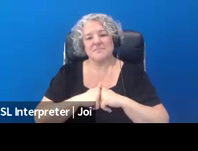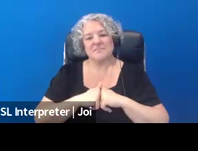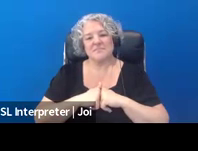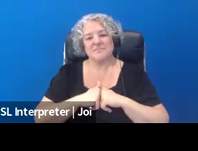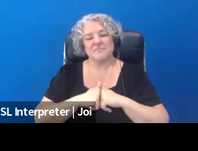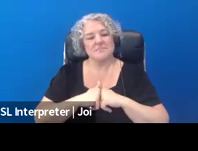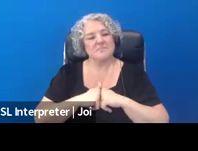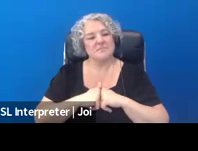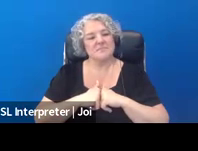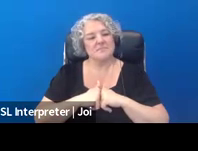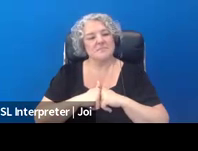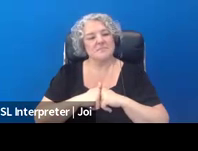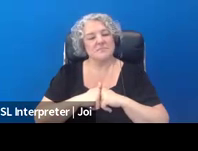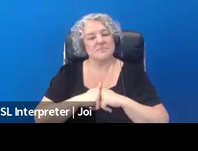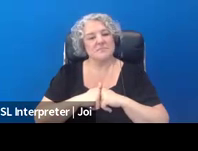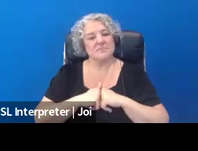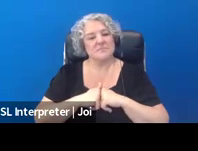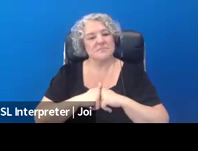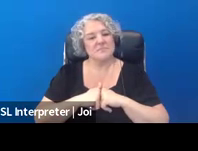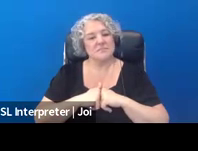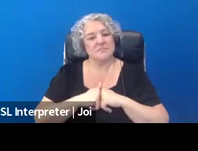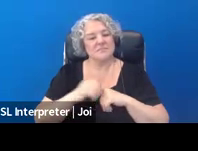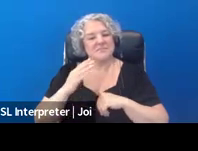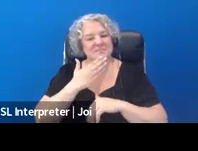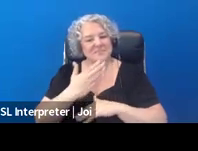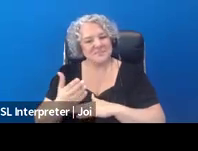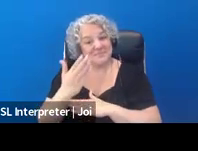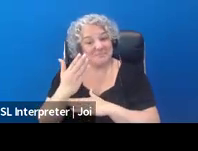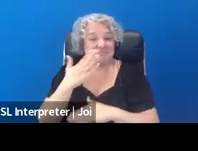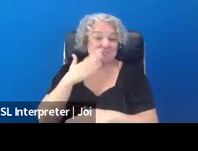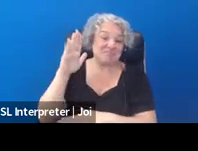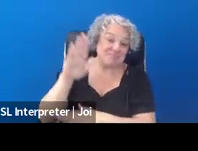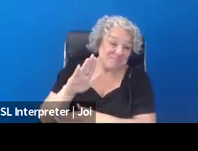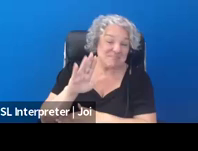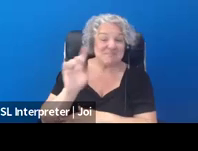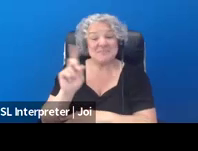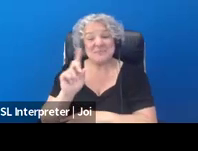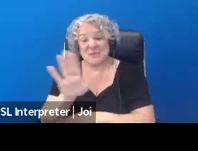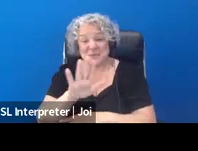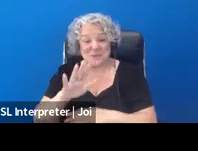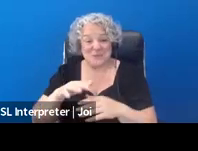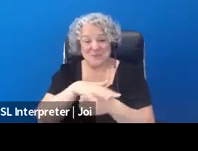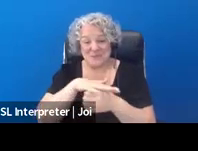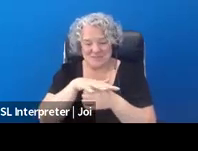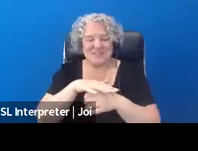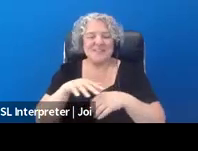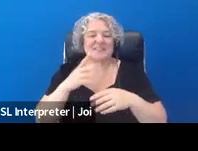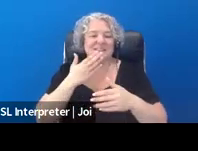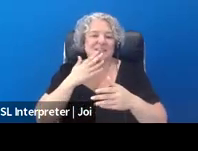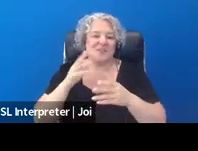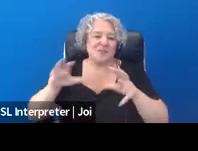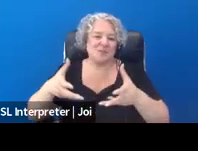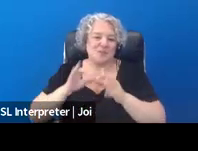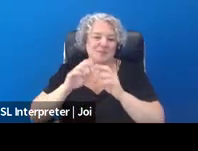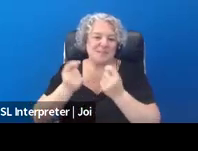Okay. So, well, good morning or afternoon, wherever you are, and many thanks to our interpretation